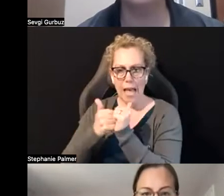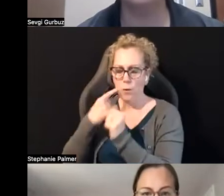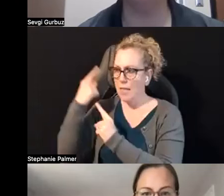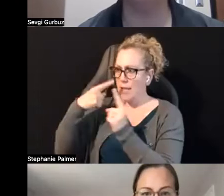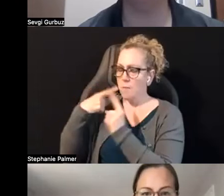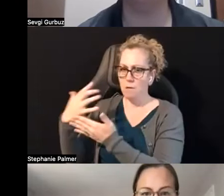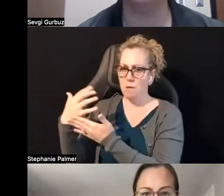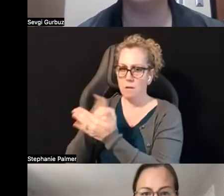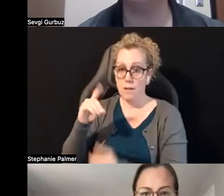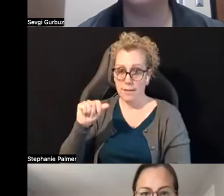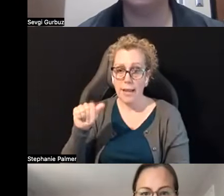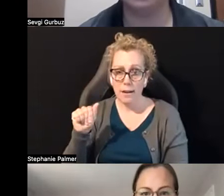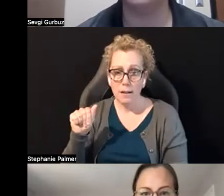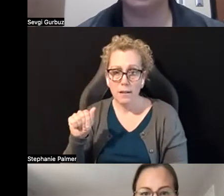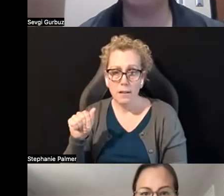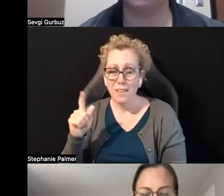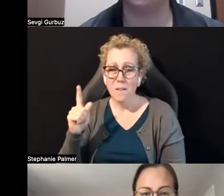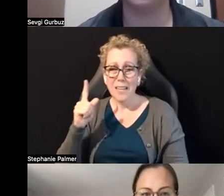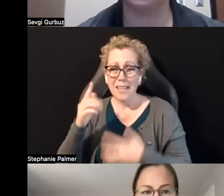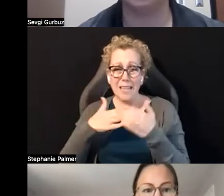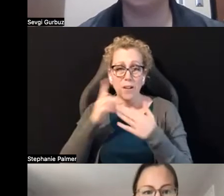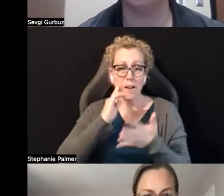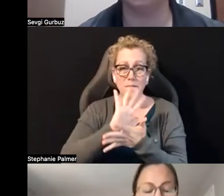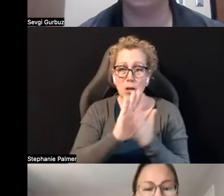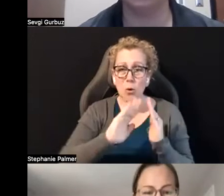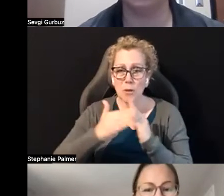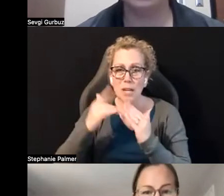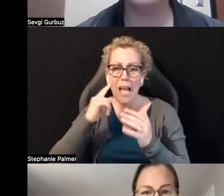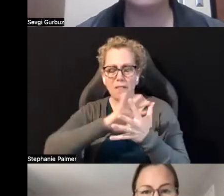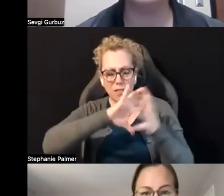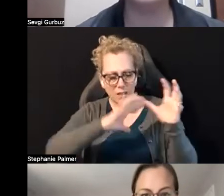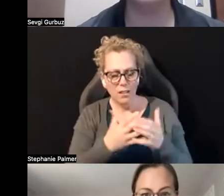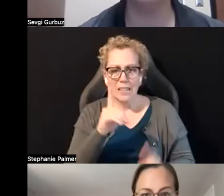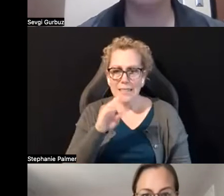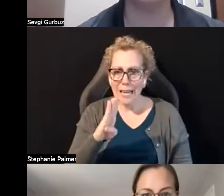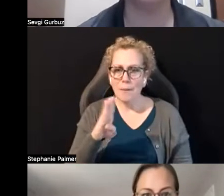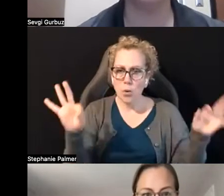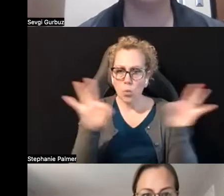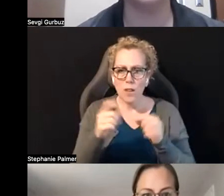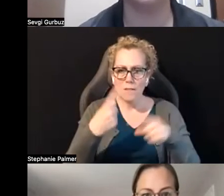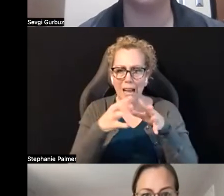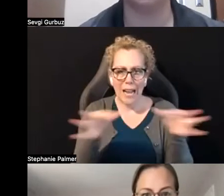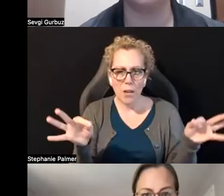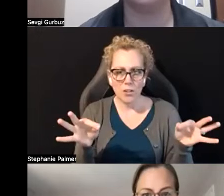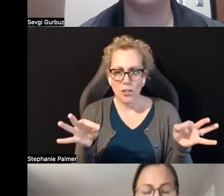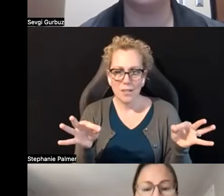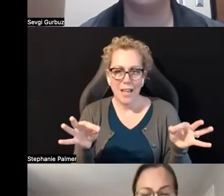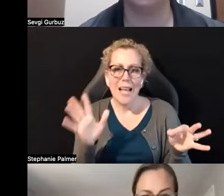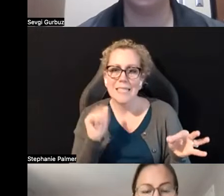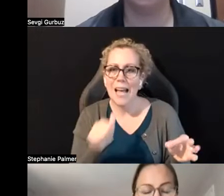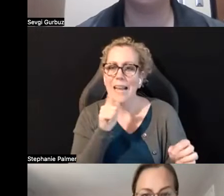my knowledge, even in the video community, they have databases of sign language. That's still not continuous